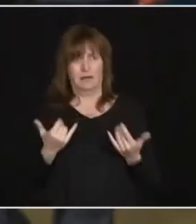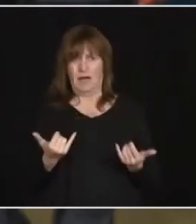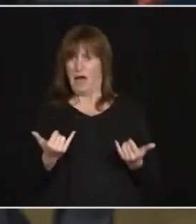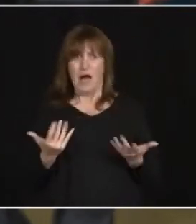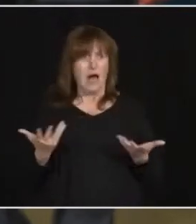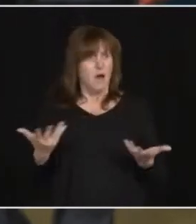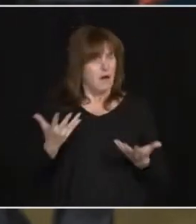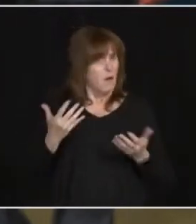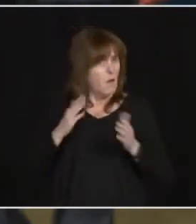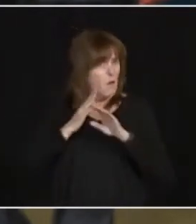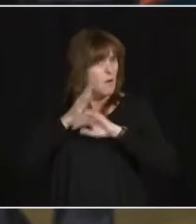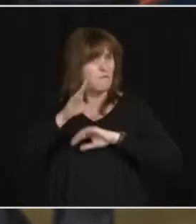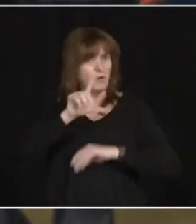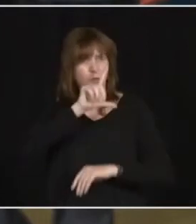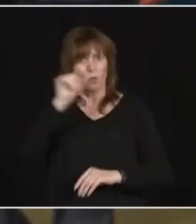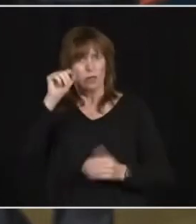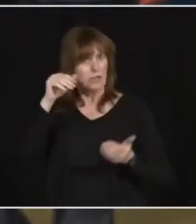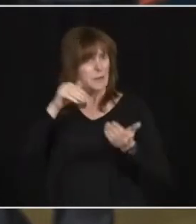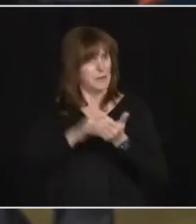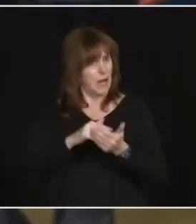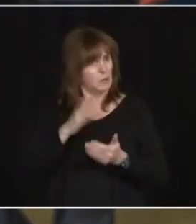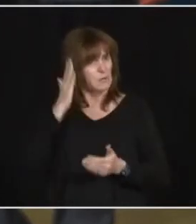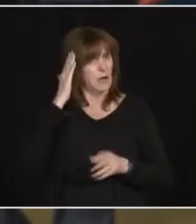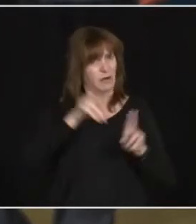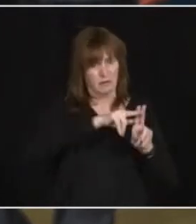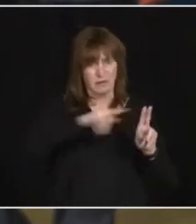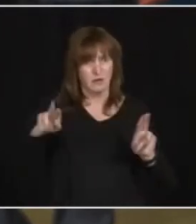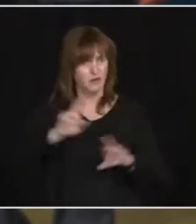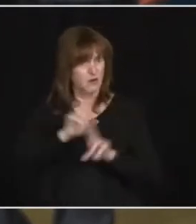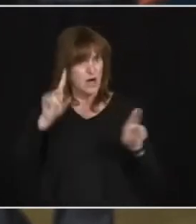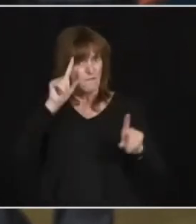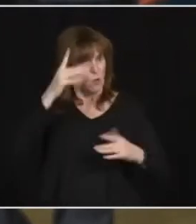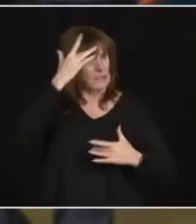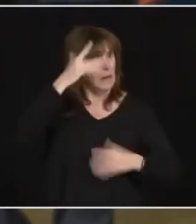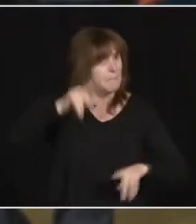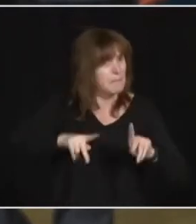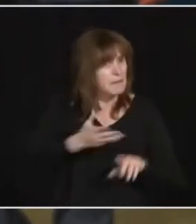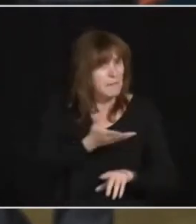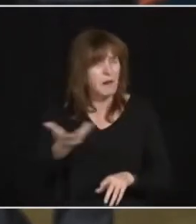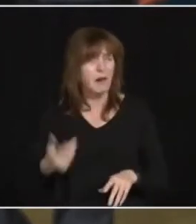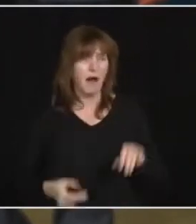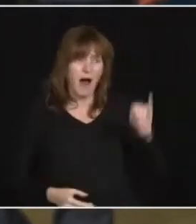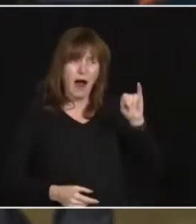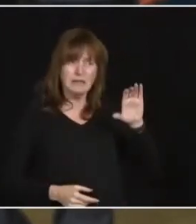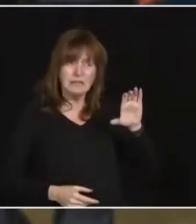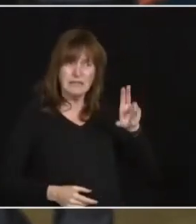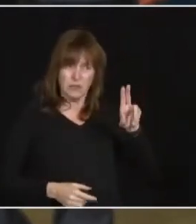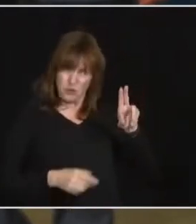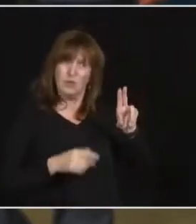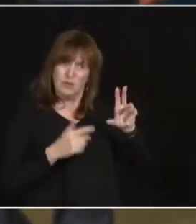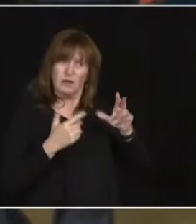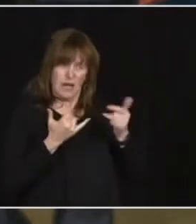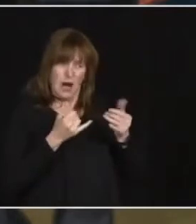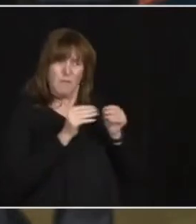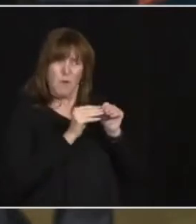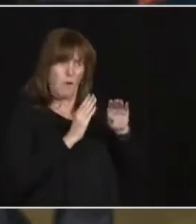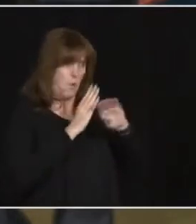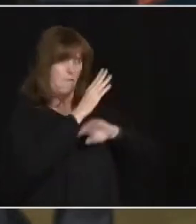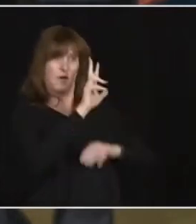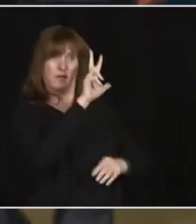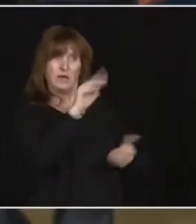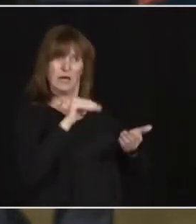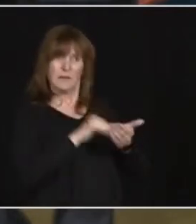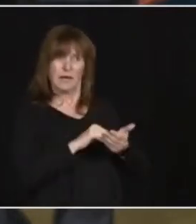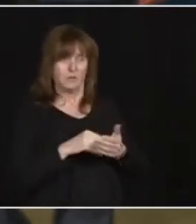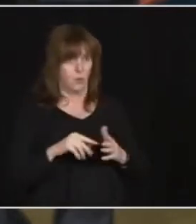20,000. There are now 3,500 critical care beds in our hospitals, nearly 1,500 more than when the